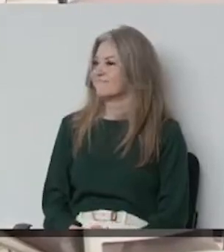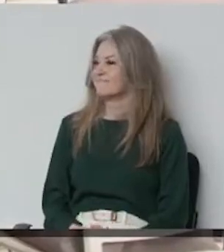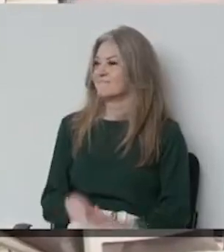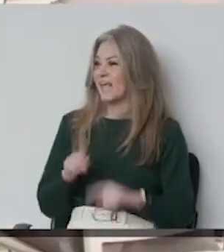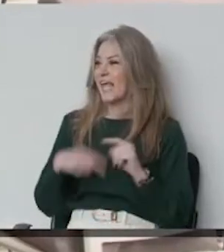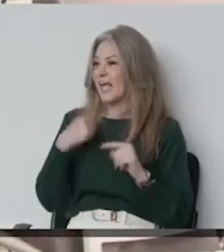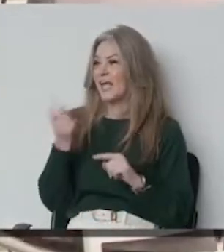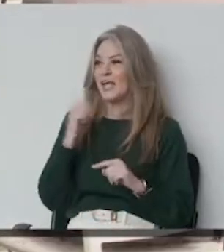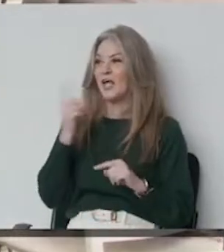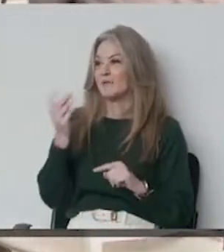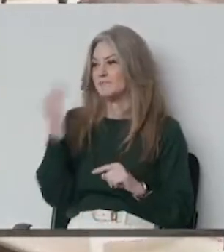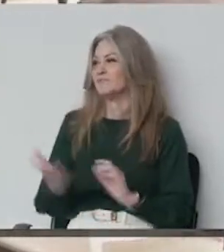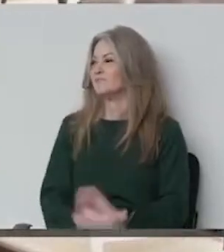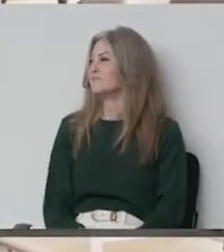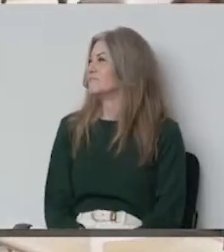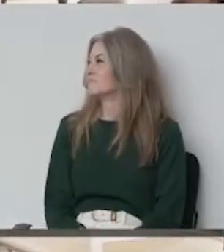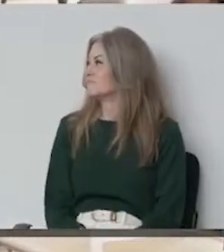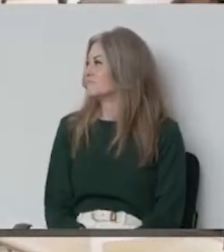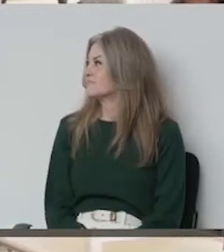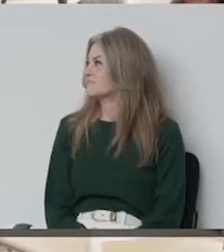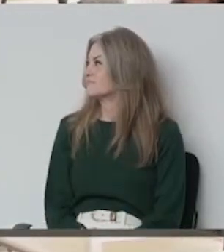Sorry, yeah, if you could come up to the mic, thanks.